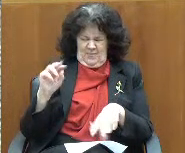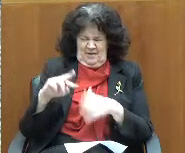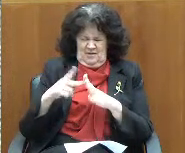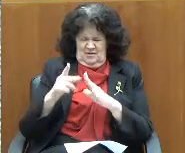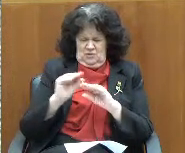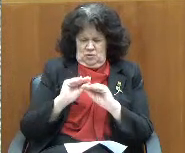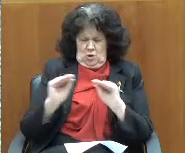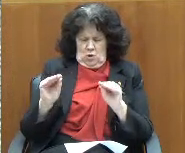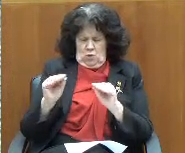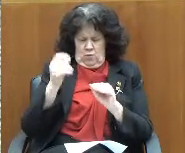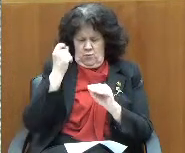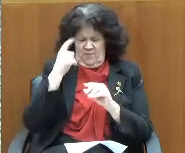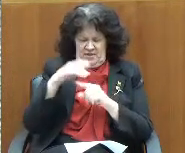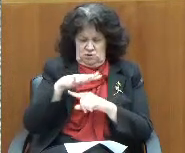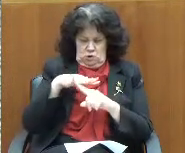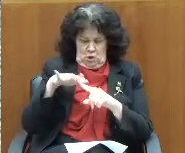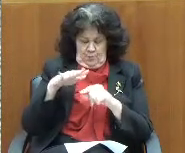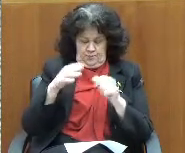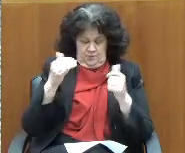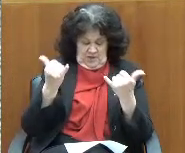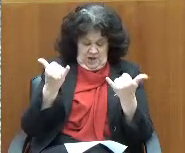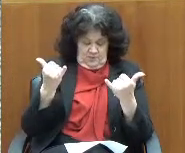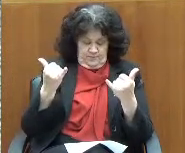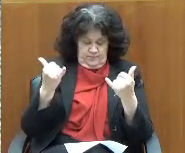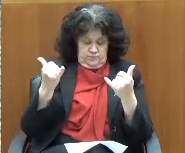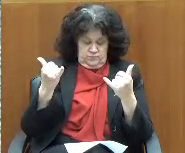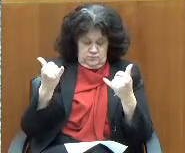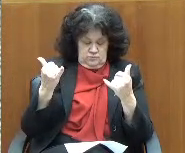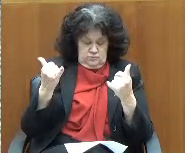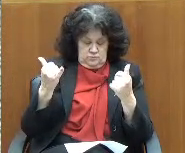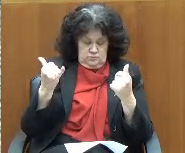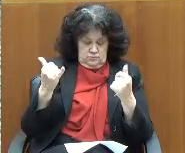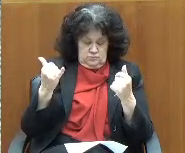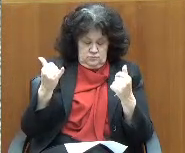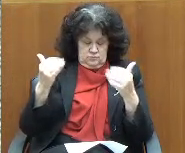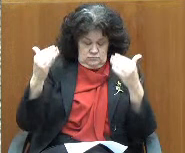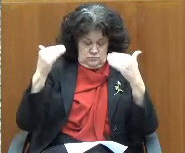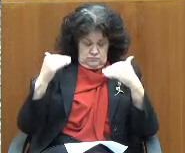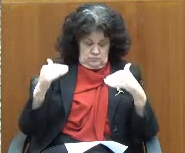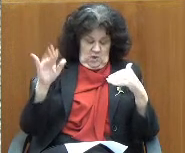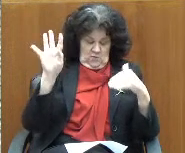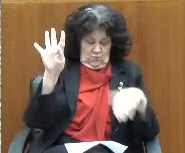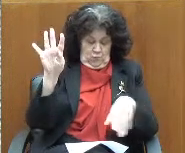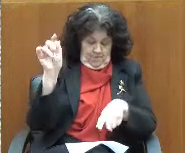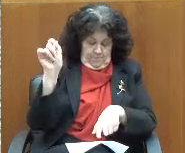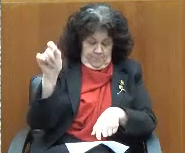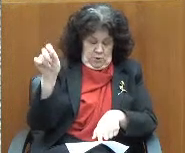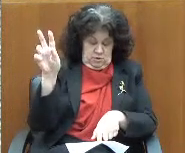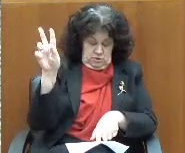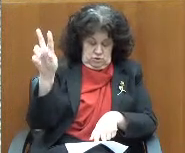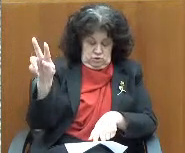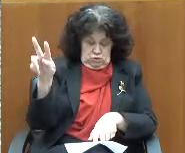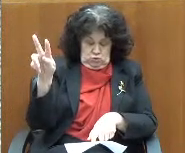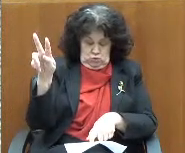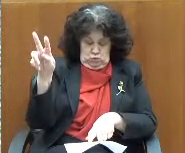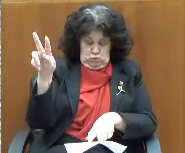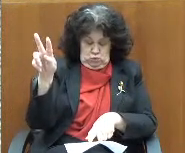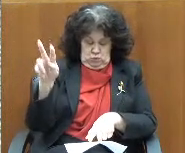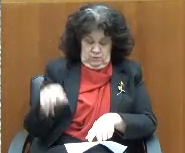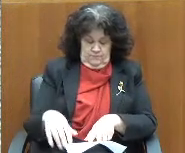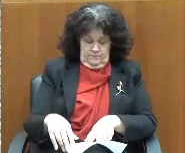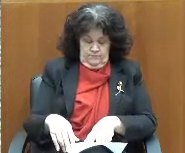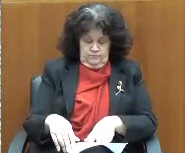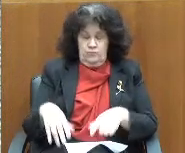Okay, motion carries. Your next item is on page 63, item 4.2, consideration of executive session